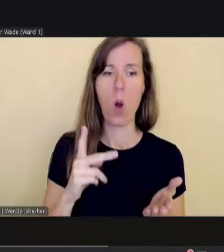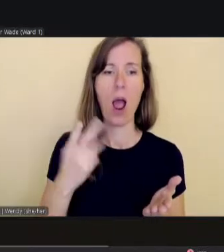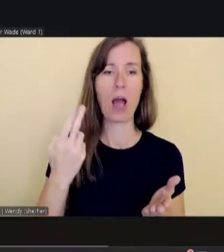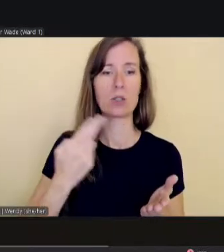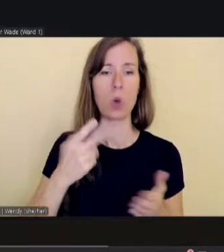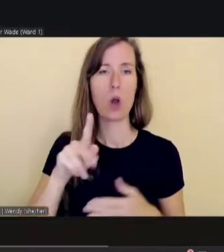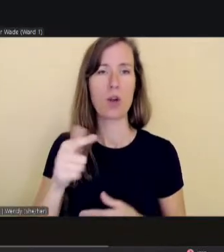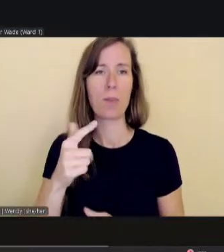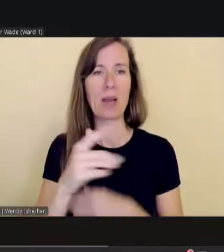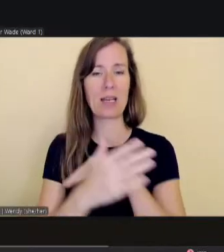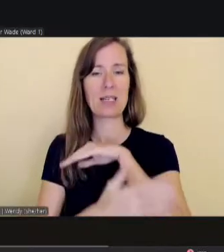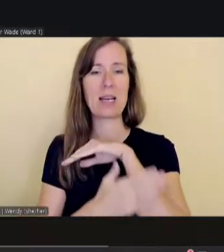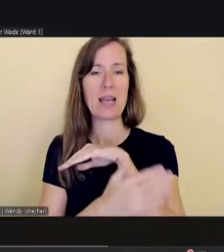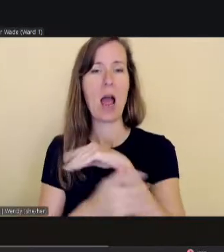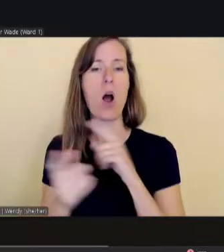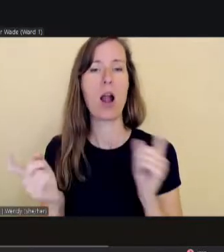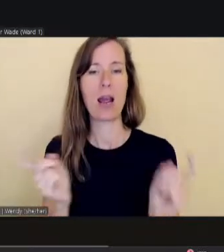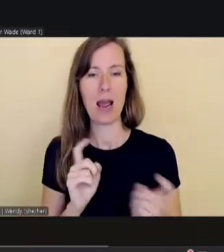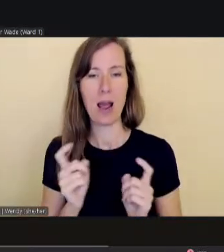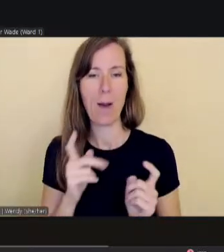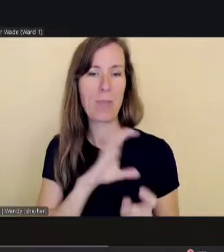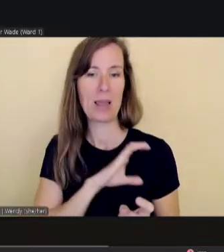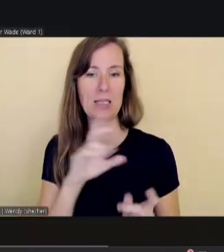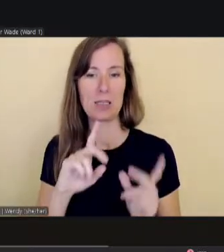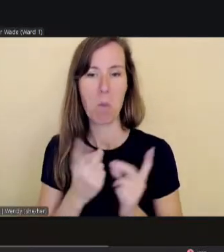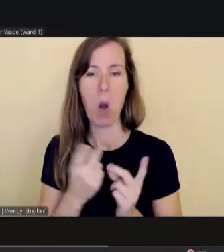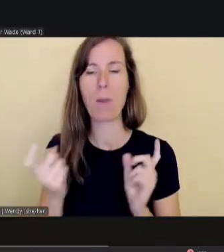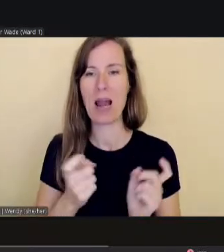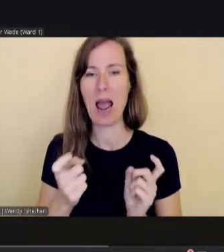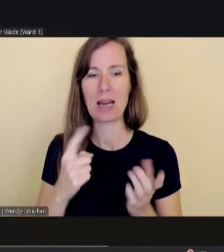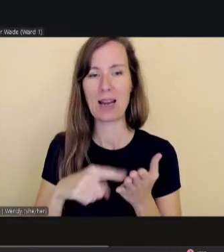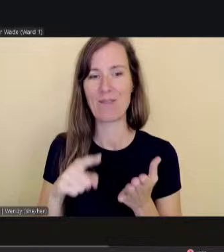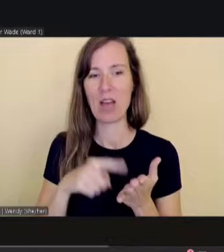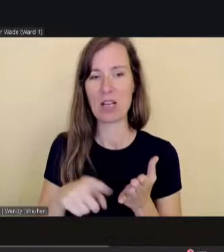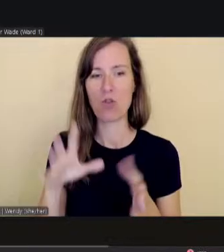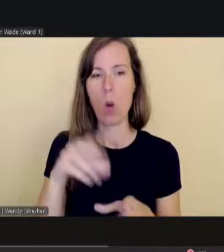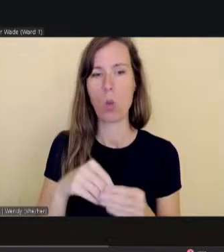Cheverly, meaning crimes against persons and crimes against